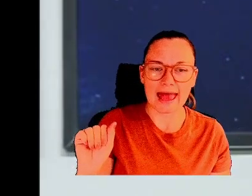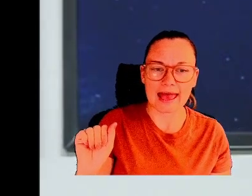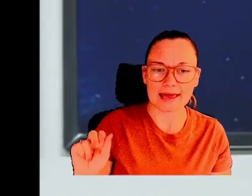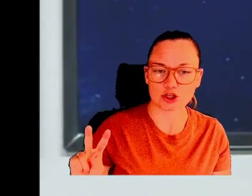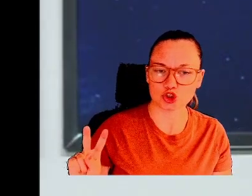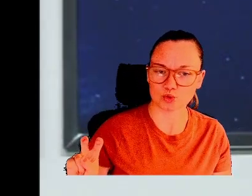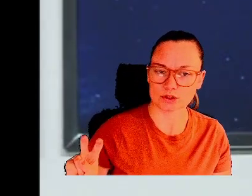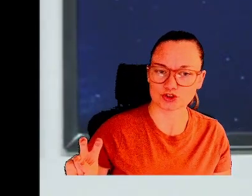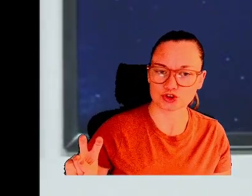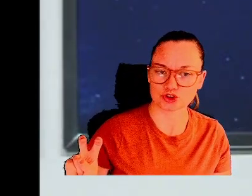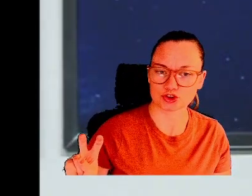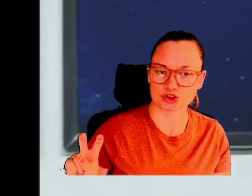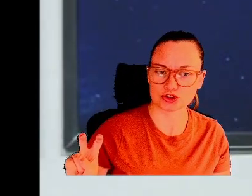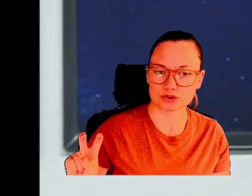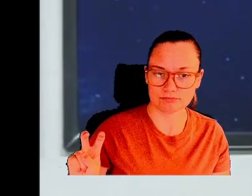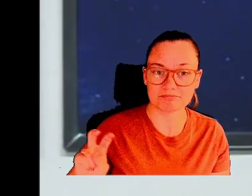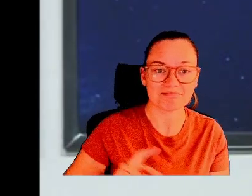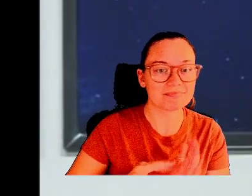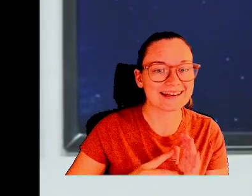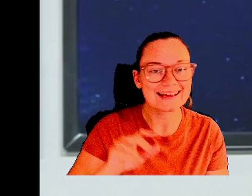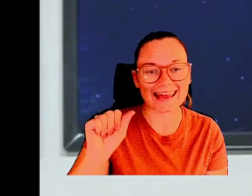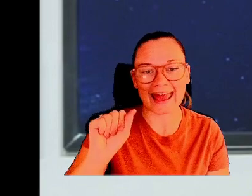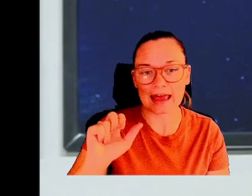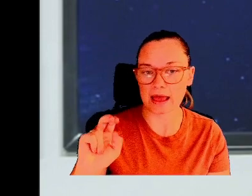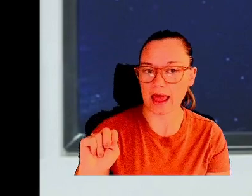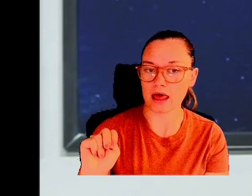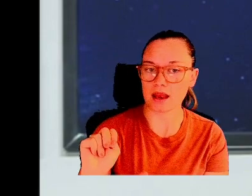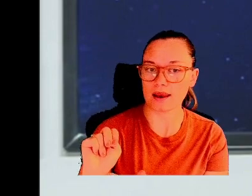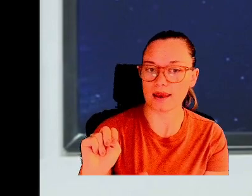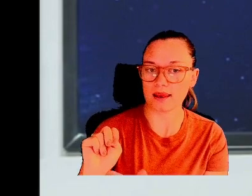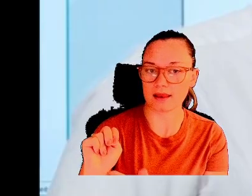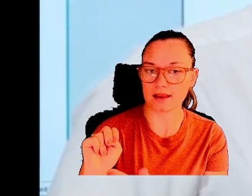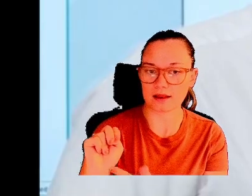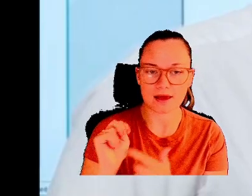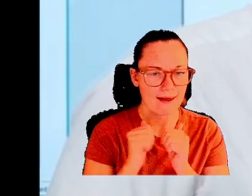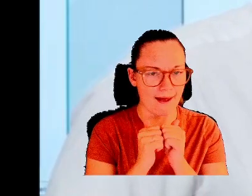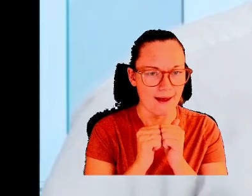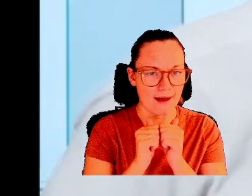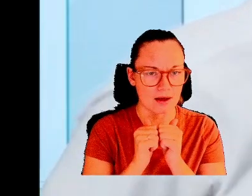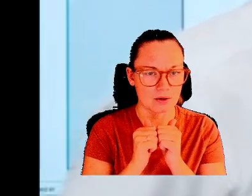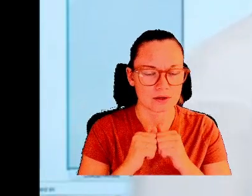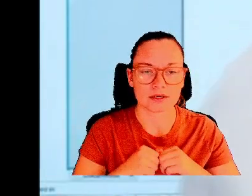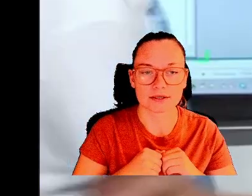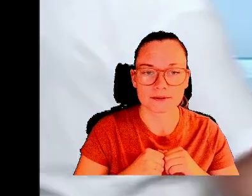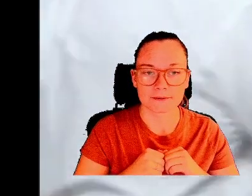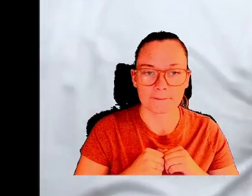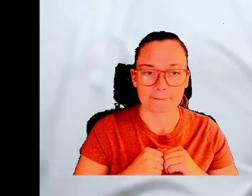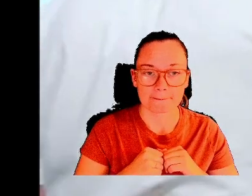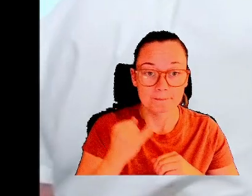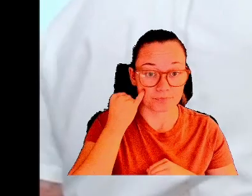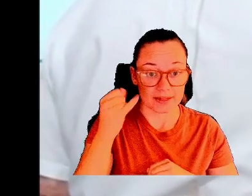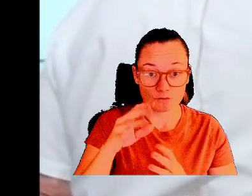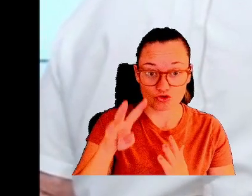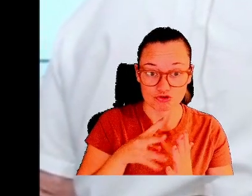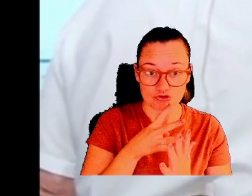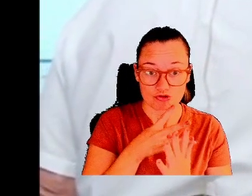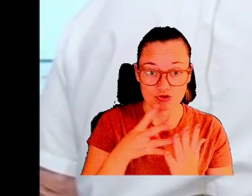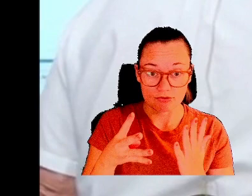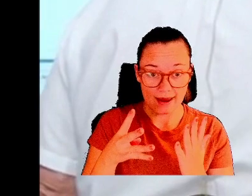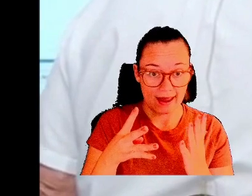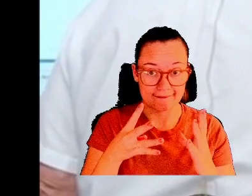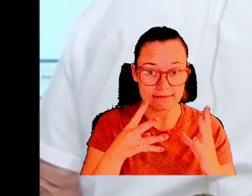for the nth term. So how do we go about doing this? If we were to graph these